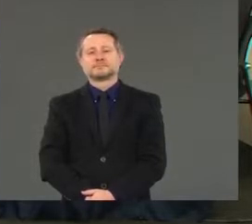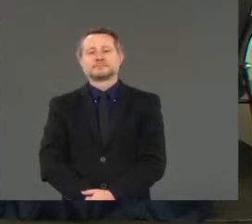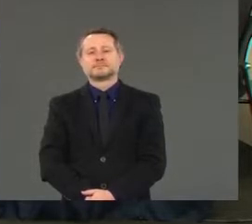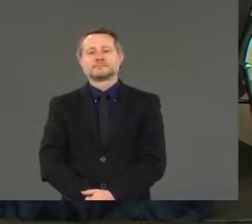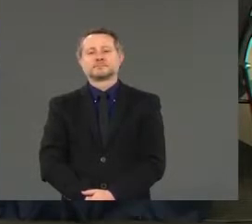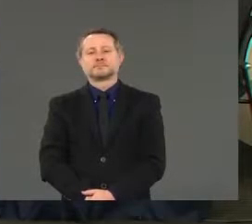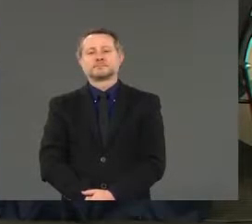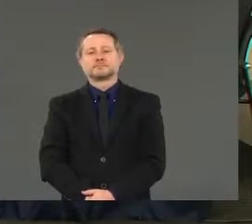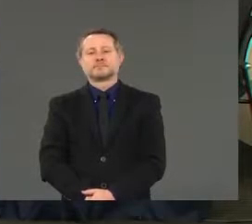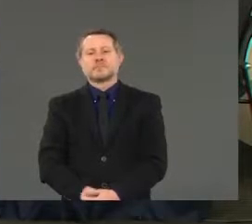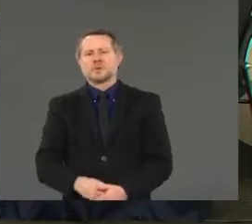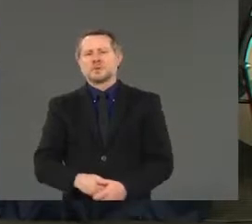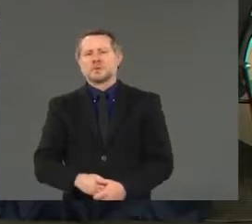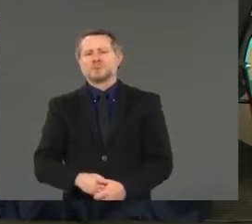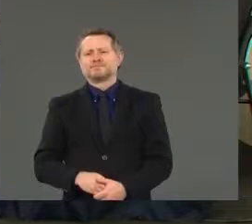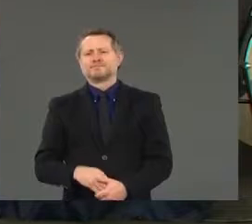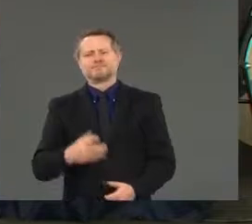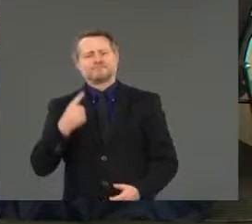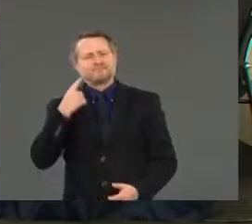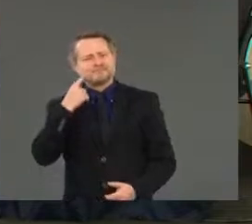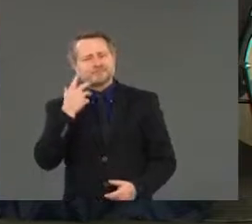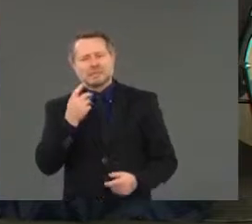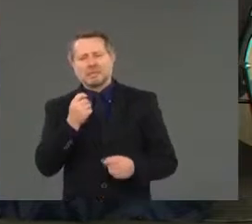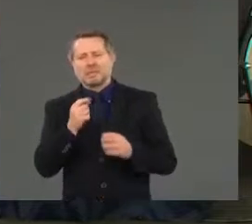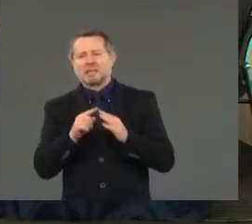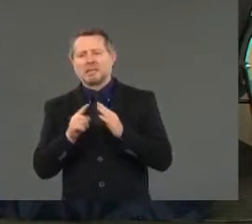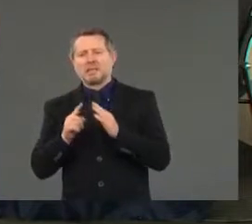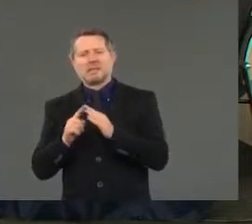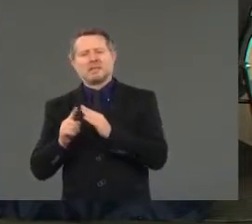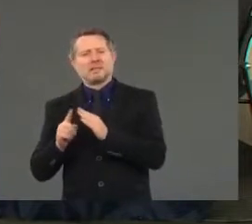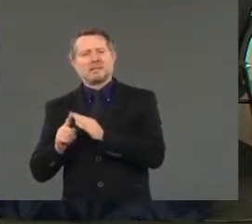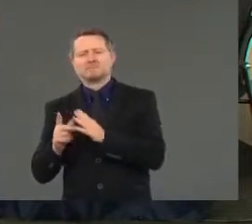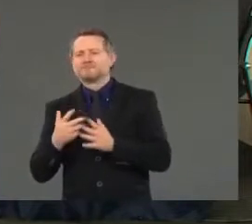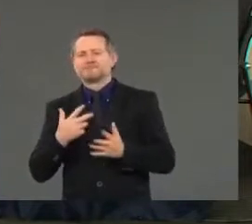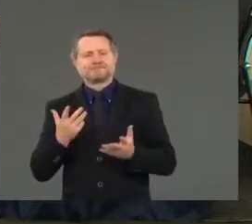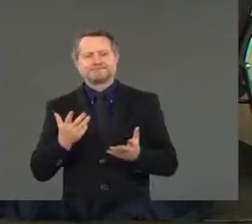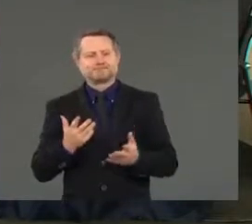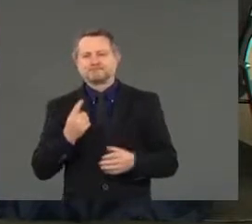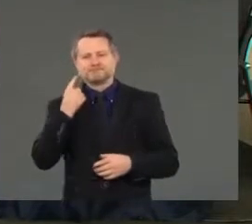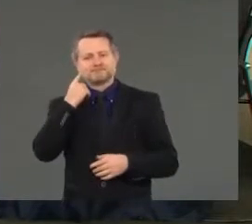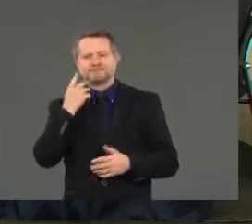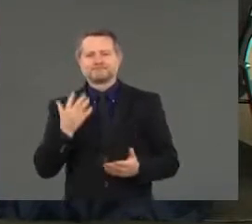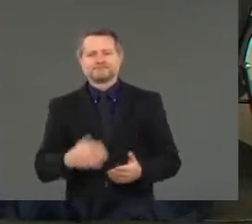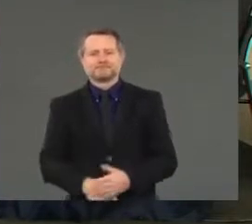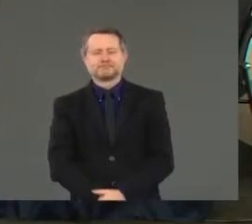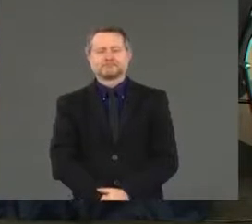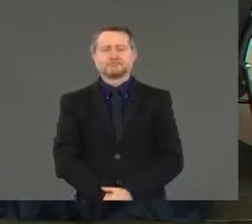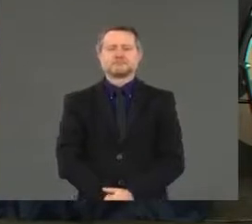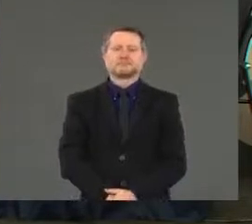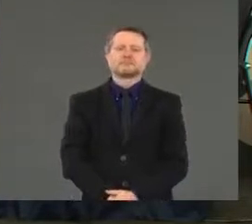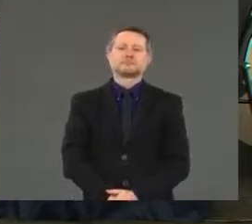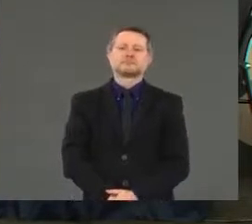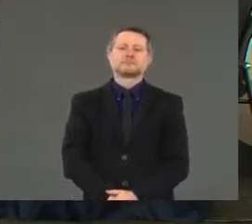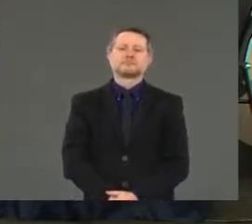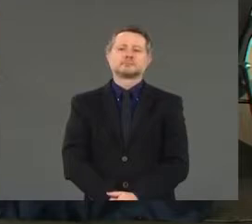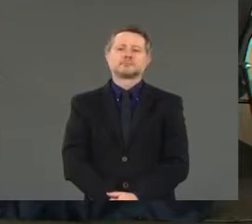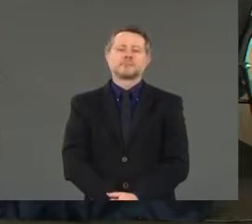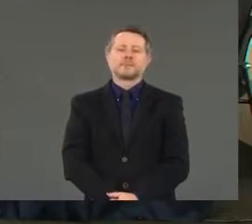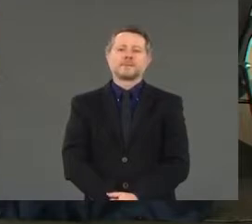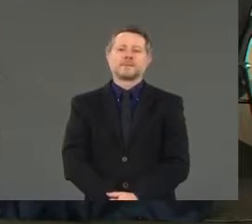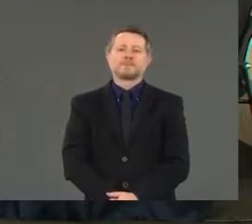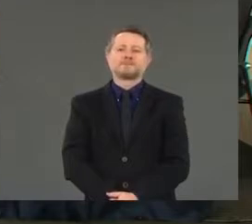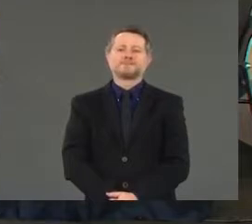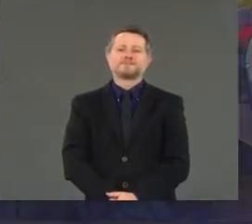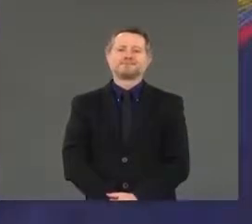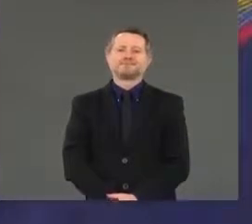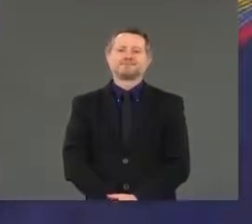know you said we don't know how long the lag time is, but I guess my question is, what makes you think so far that what we've seen is only